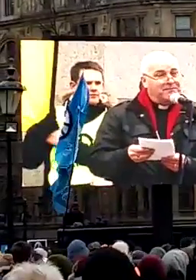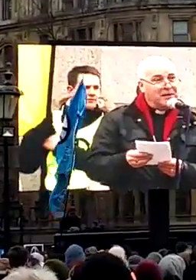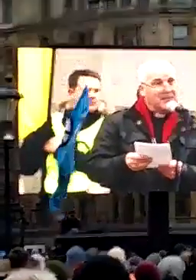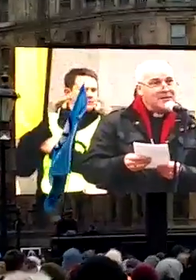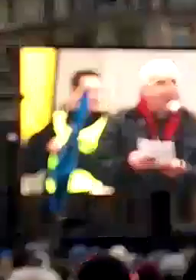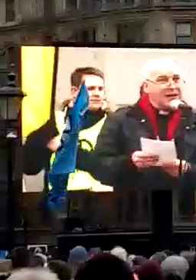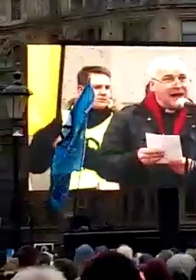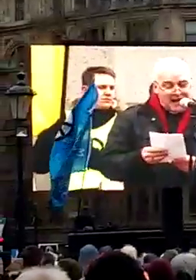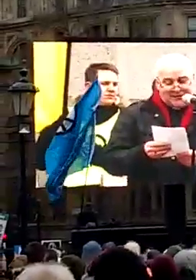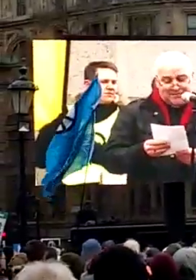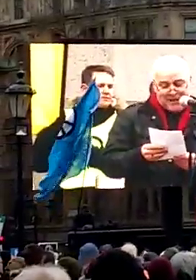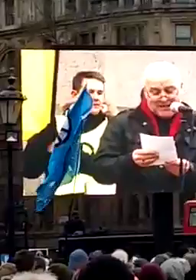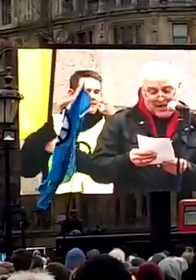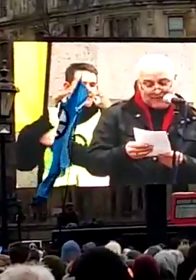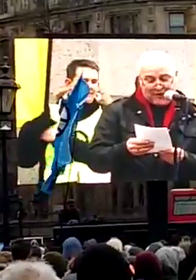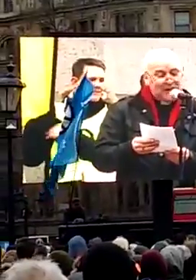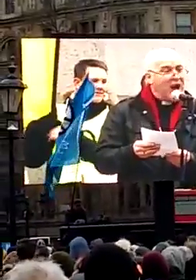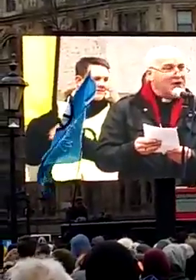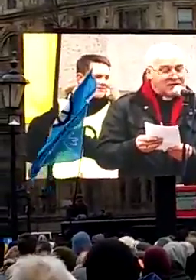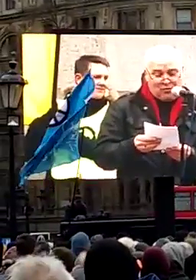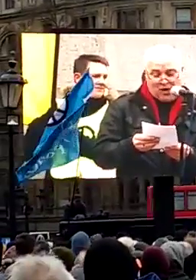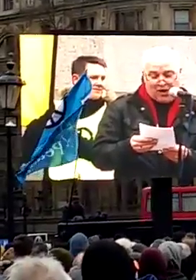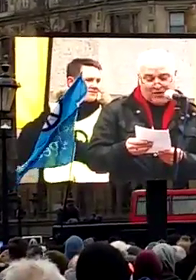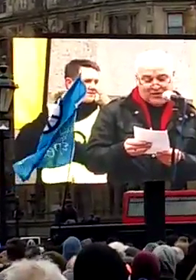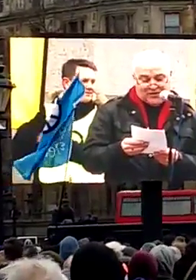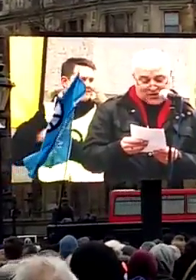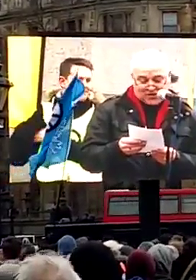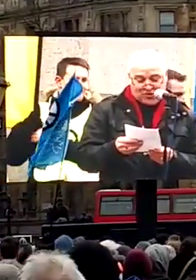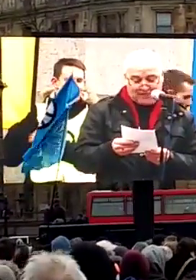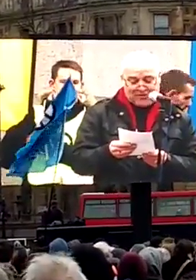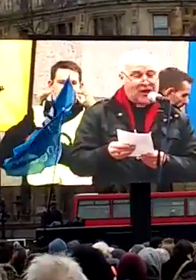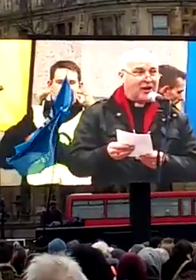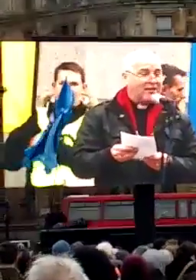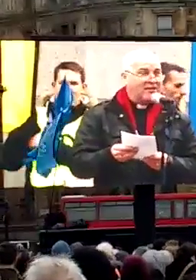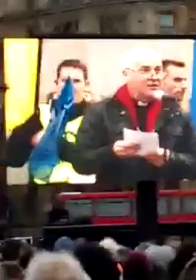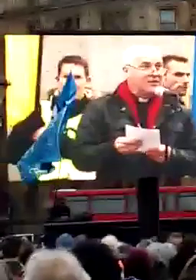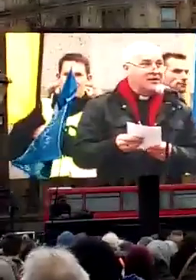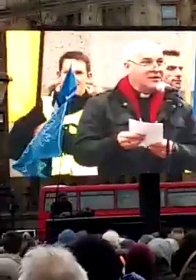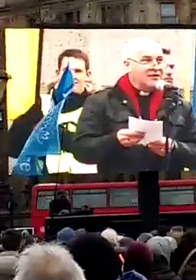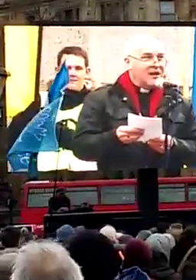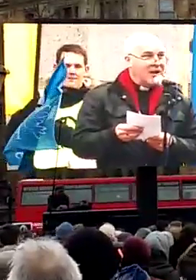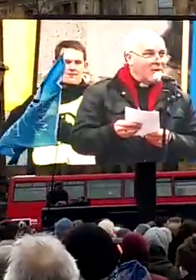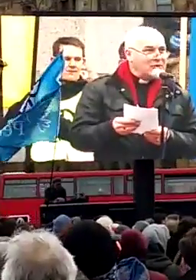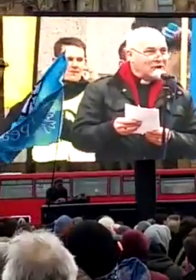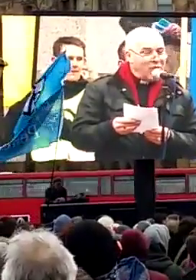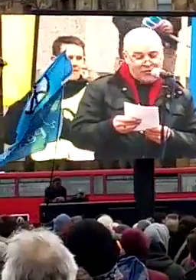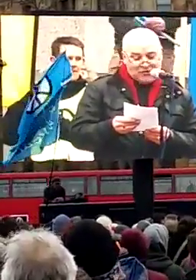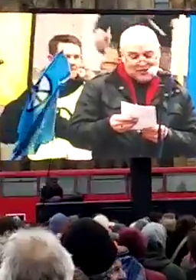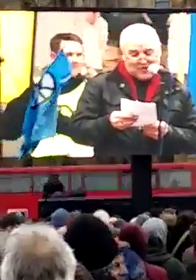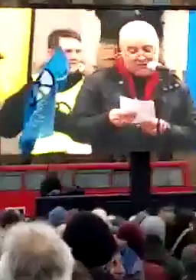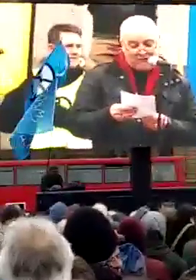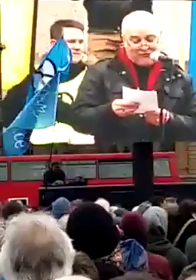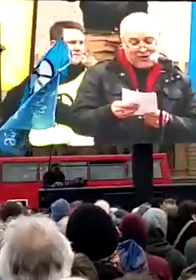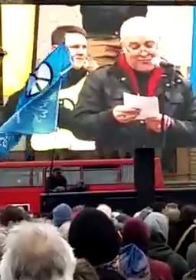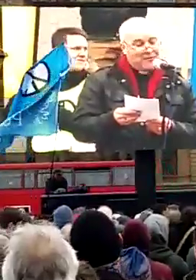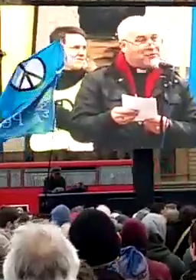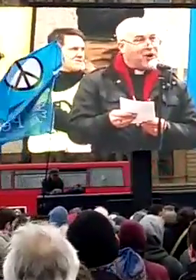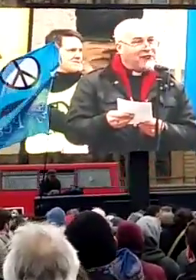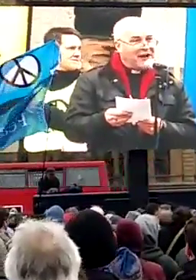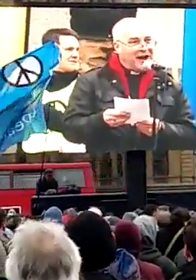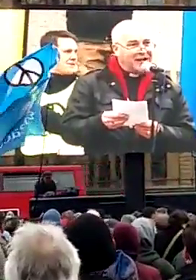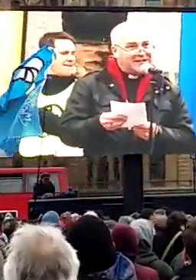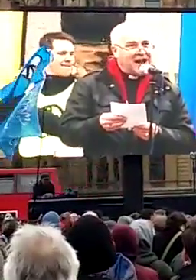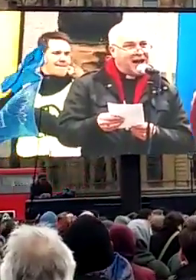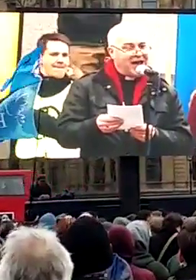more, but let me give the last word to Scripture. I want to quote to you from